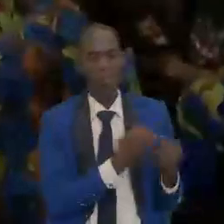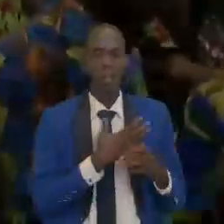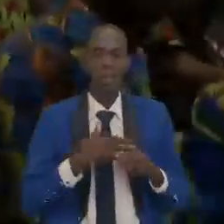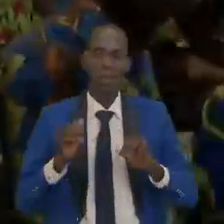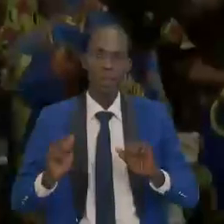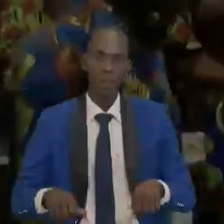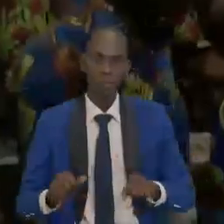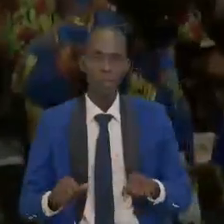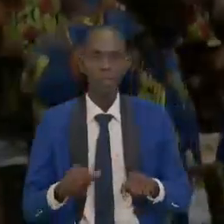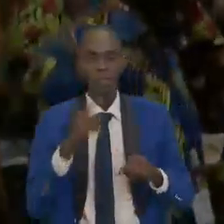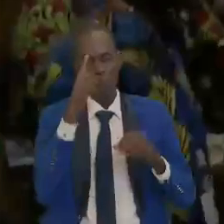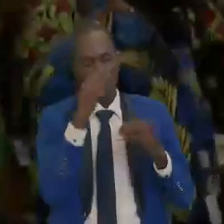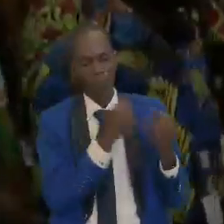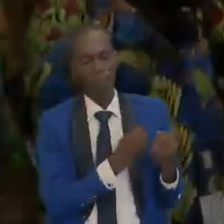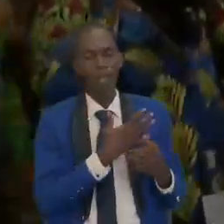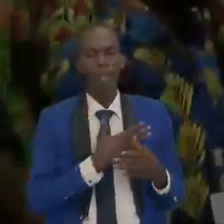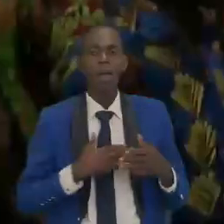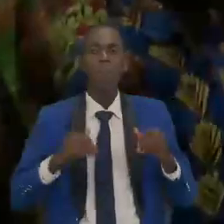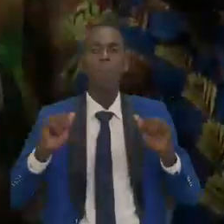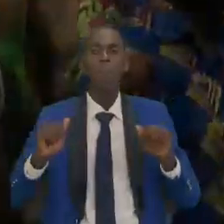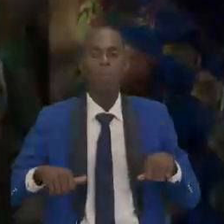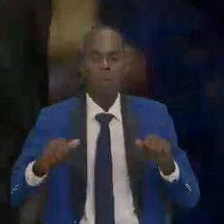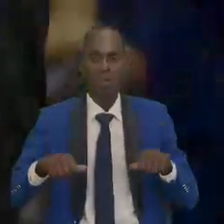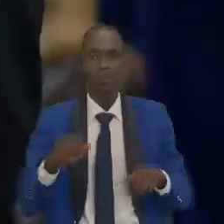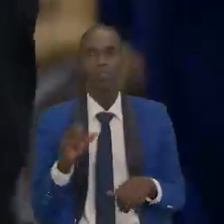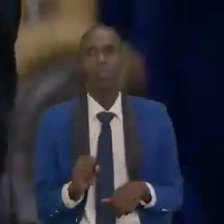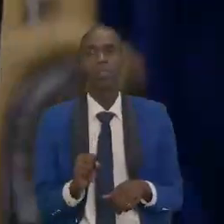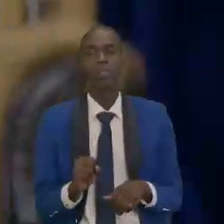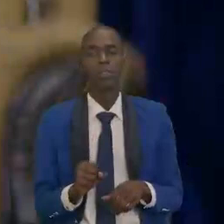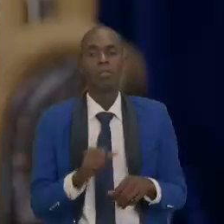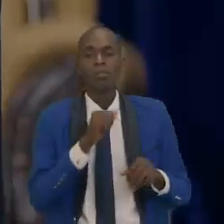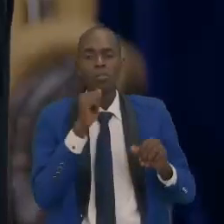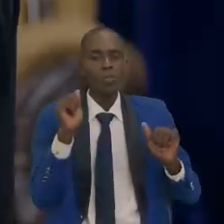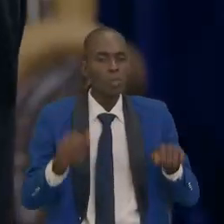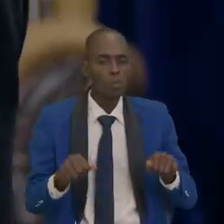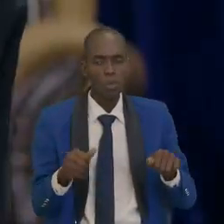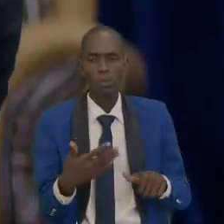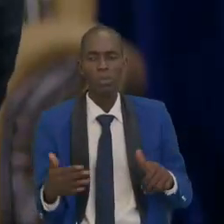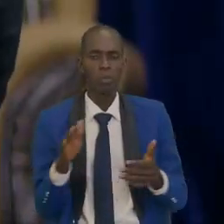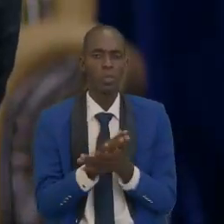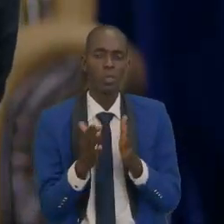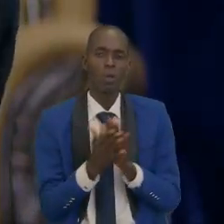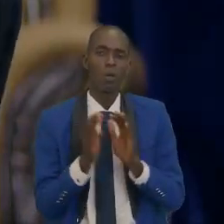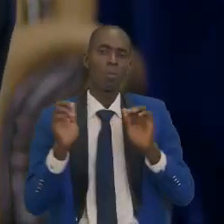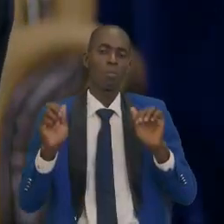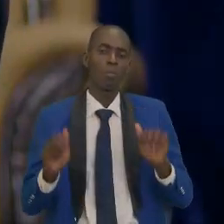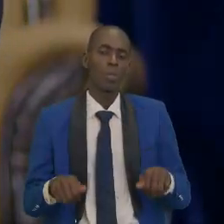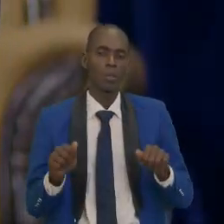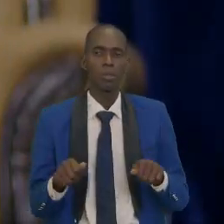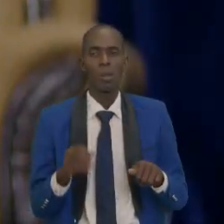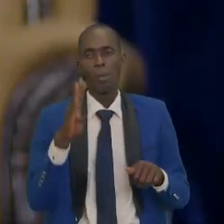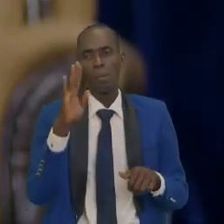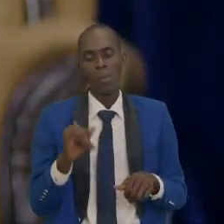faith and possibilities possible will become possible by